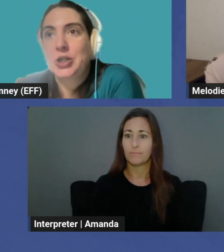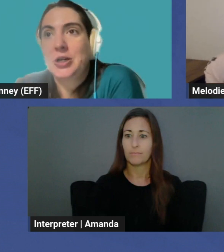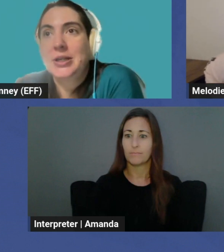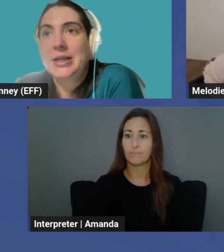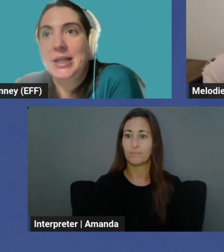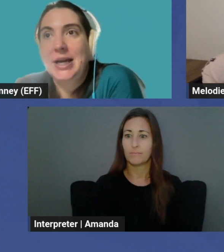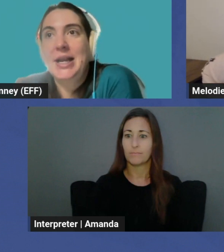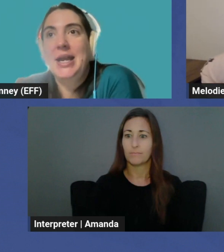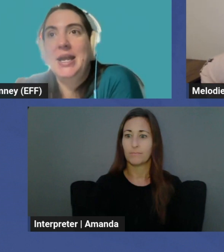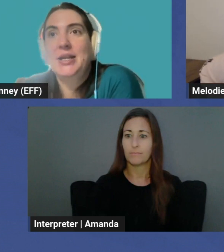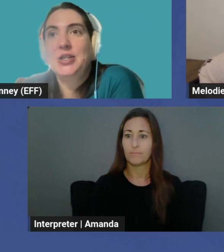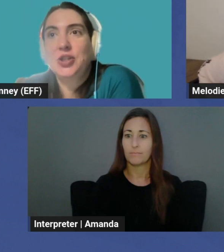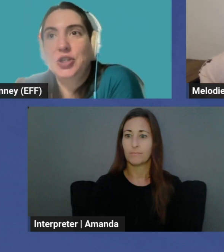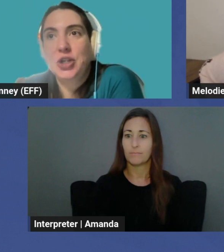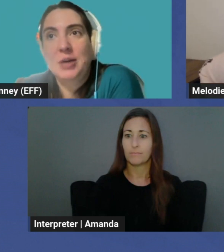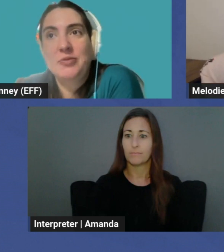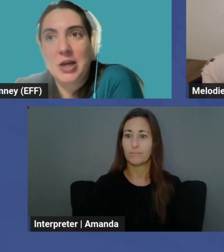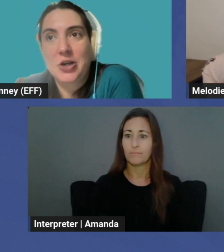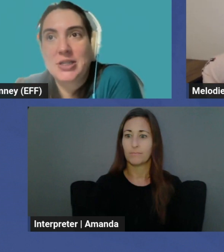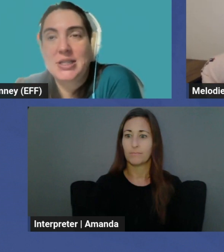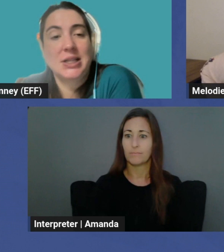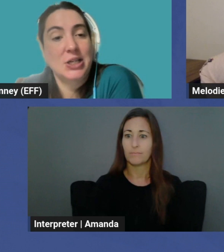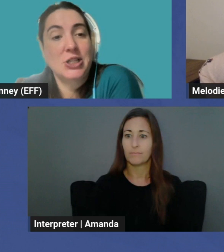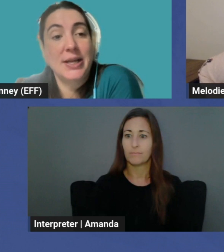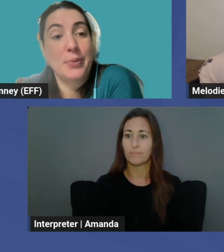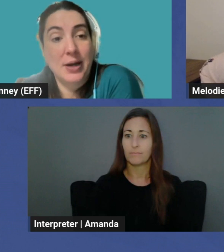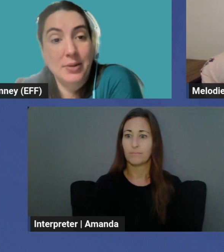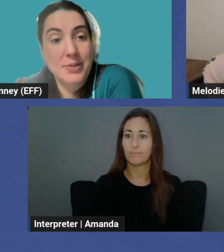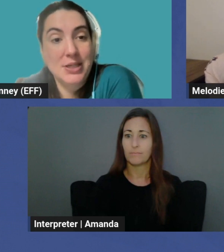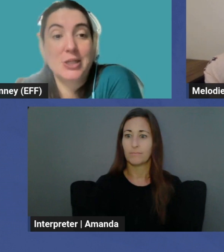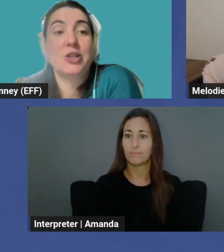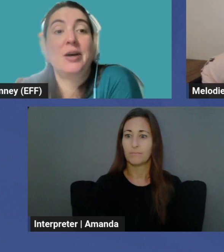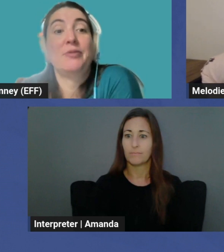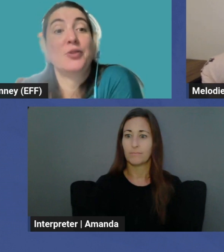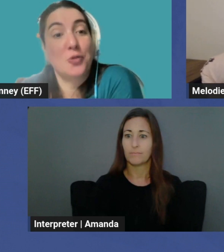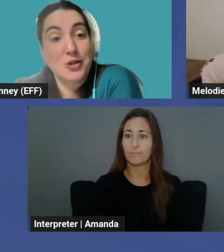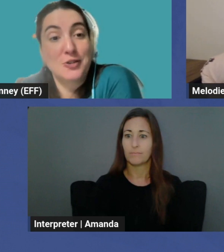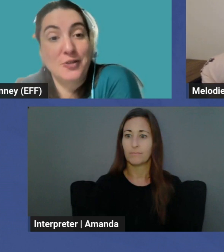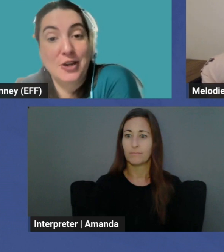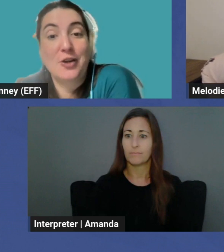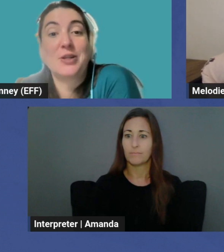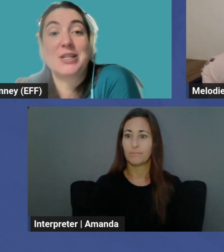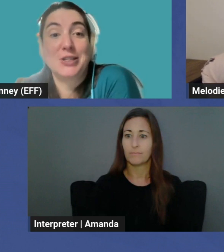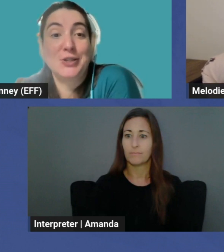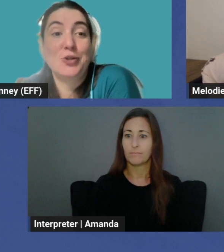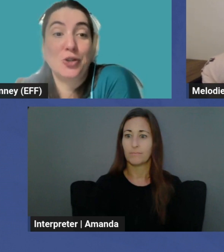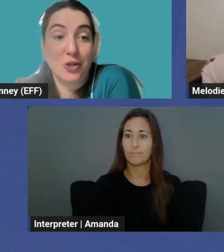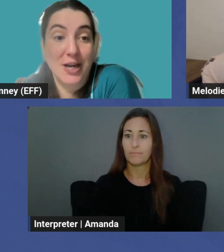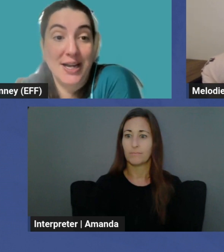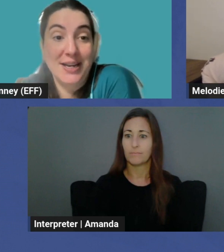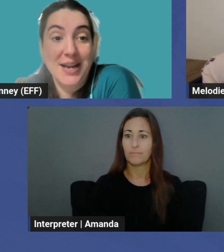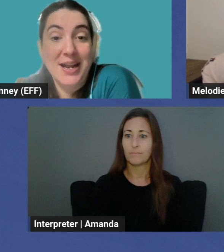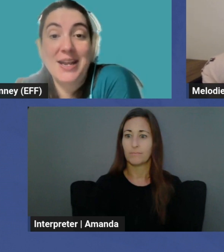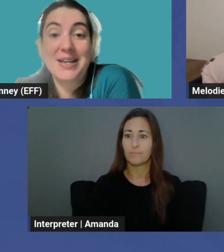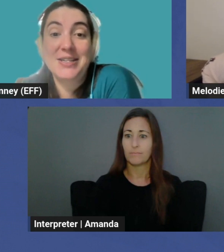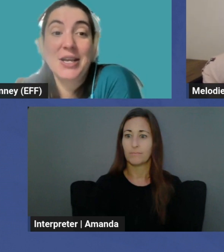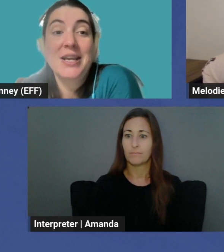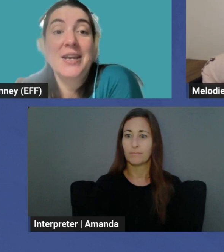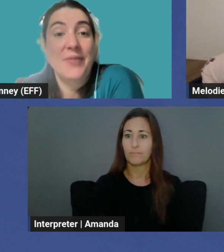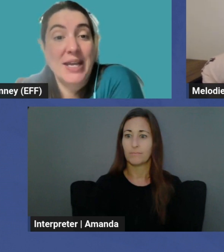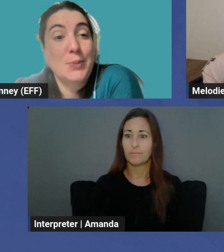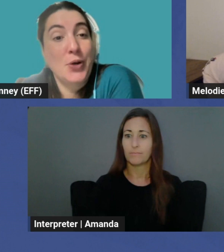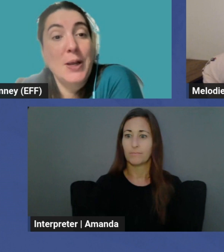this internally a lot, and the job of Congress is to legislate problems. It's the job of the courts to figure out what's constitutional or not.